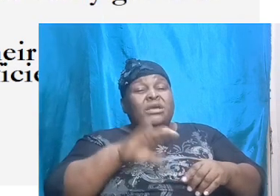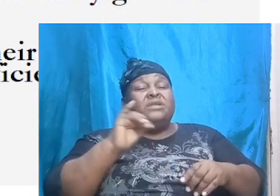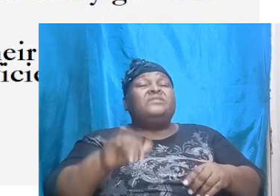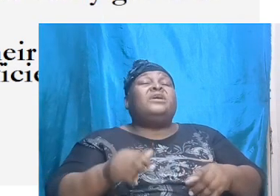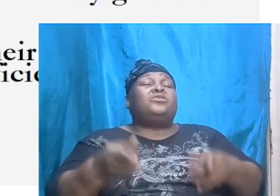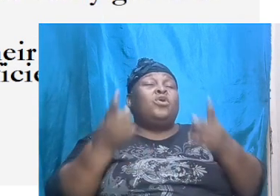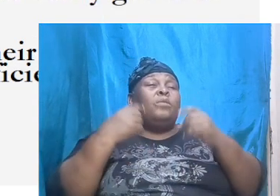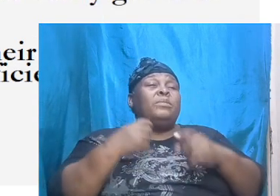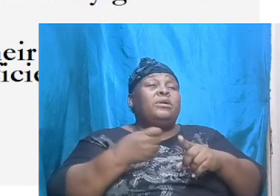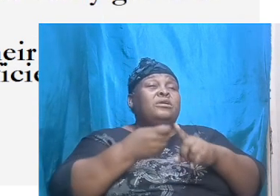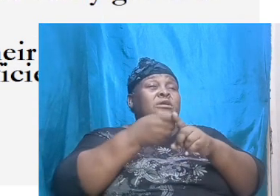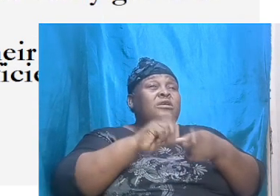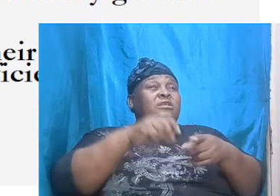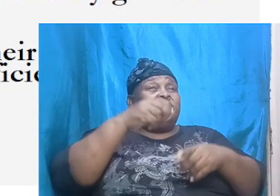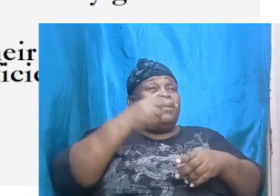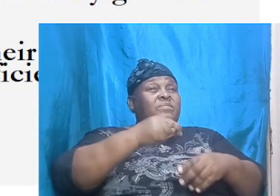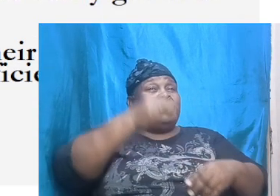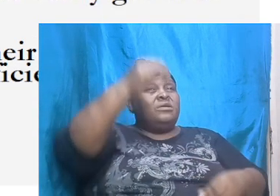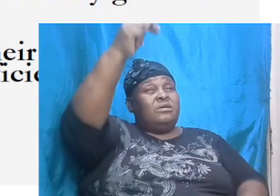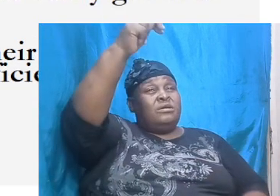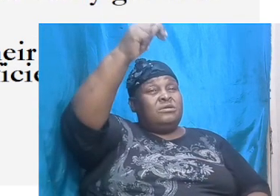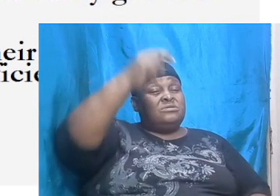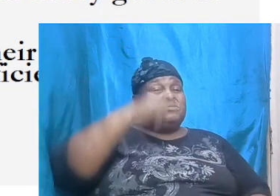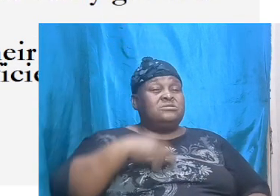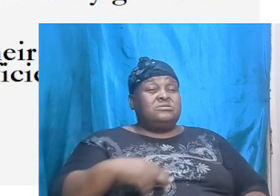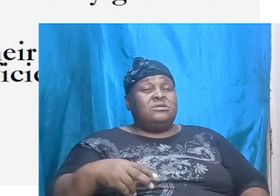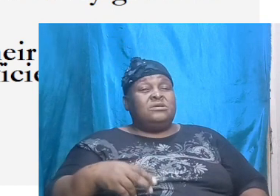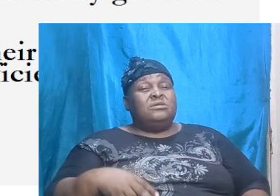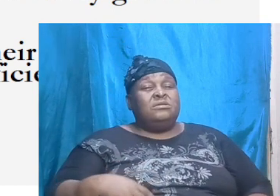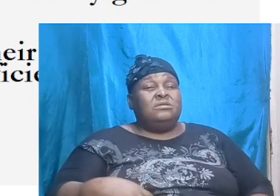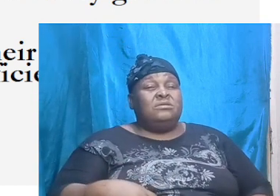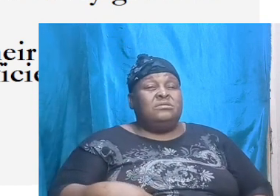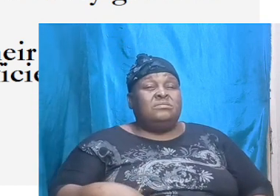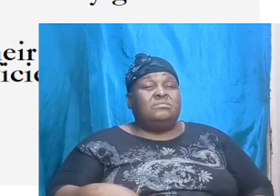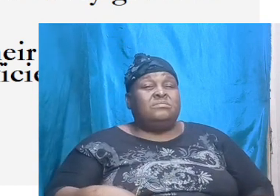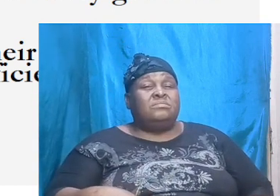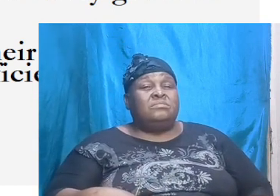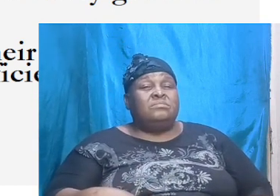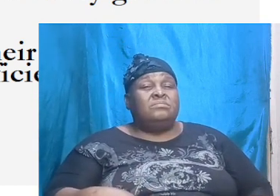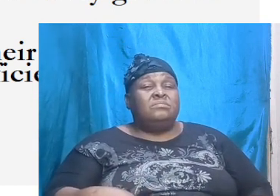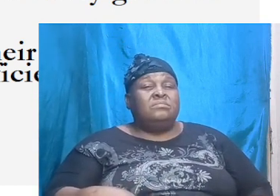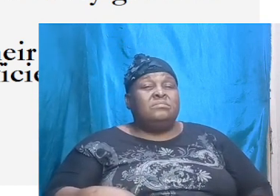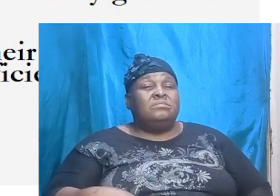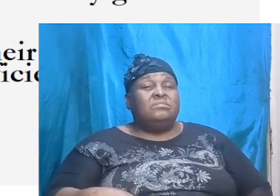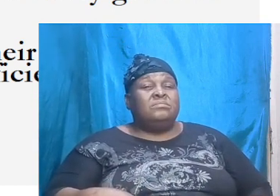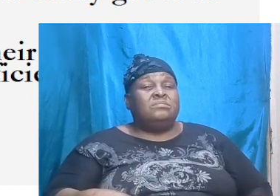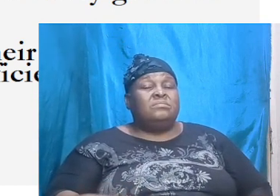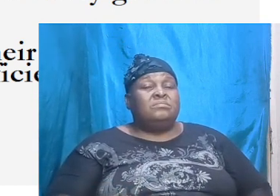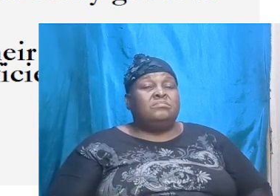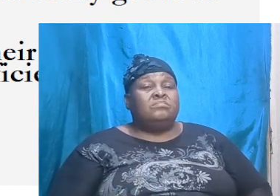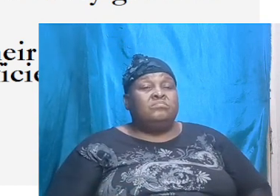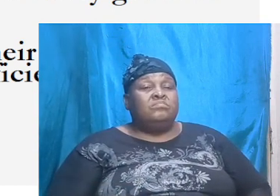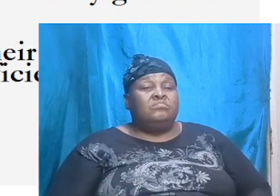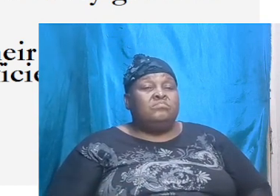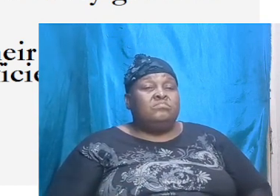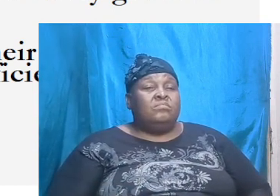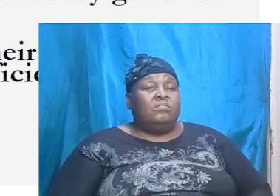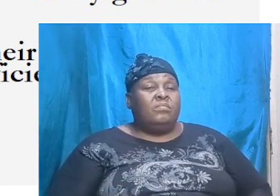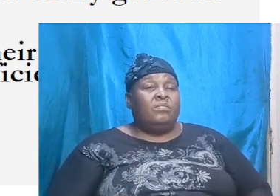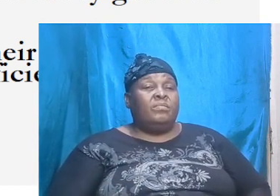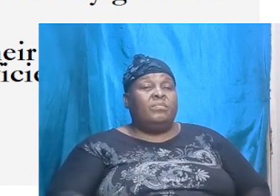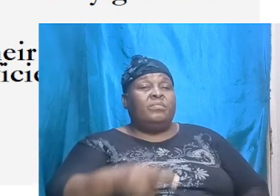was taking place, and it was supposed to keep out the invaders, amen, that were coming from the north, the